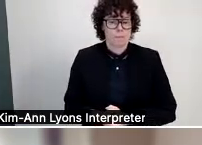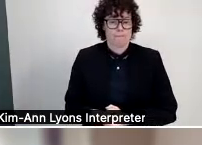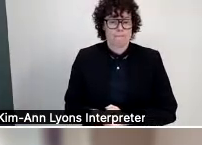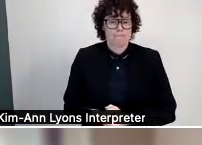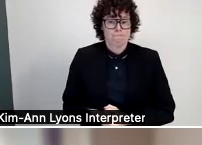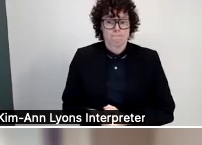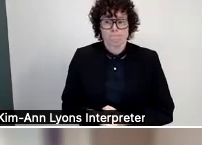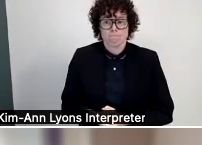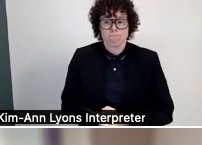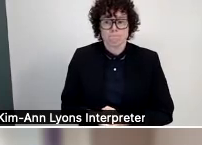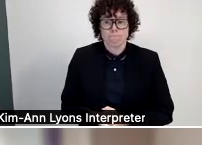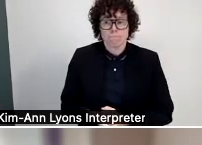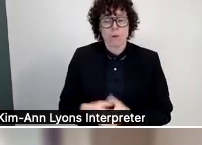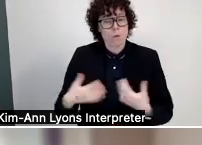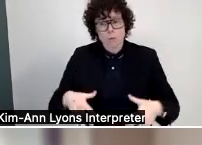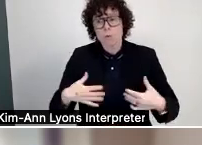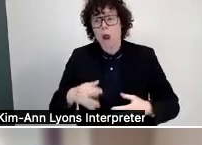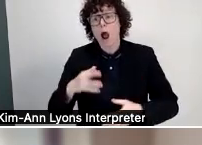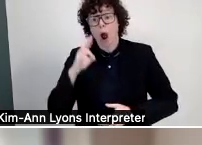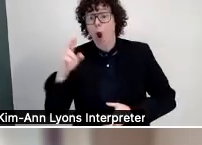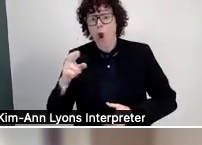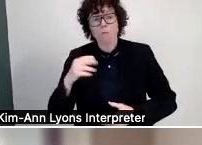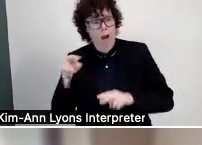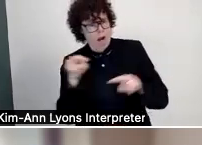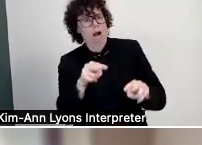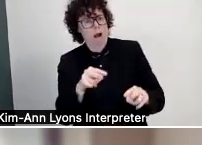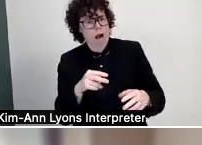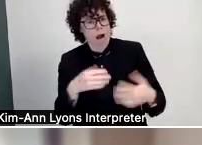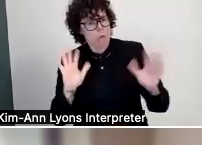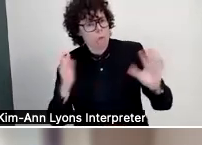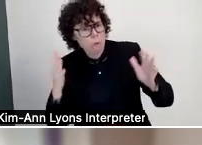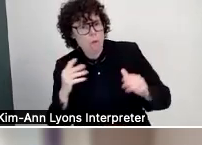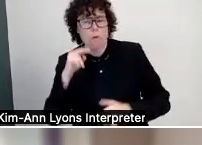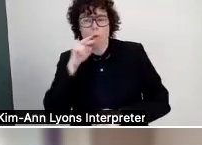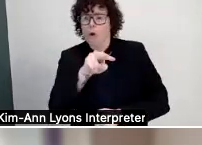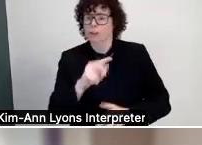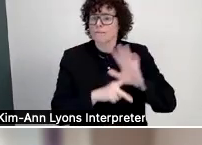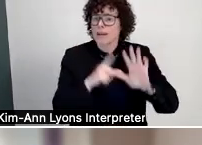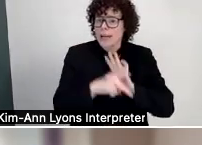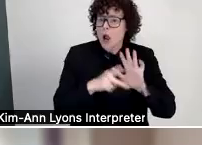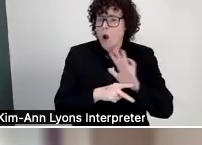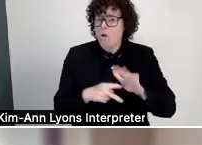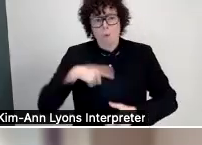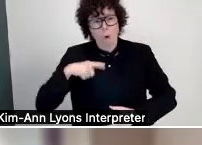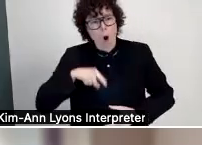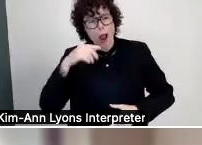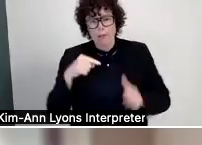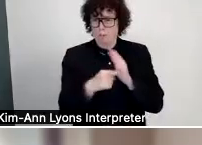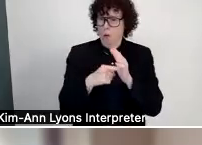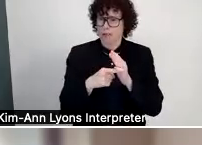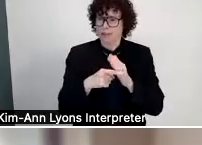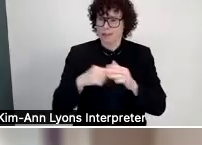I hope you enjoyed that video and it gave you an idea about why the framework was important to create. Many university programs don't